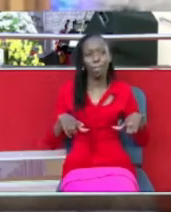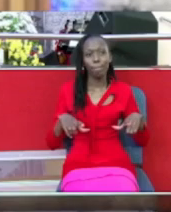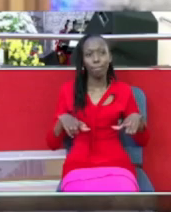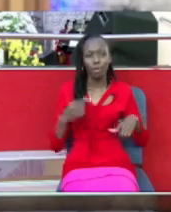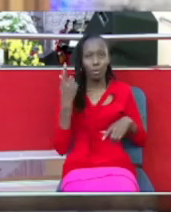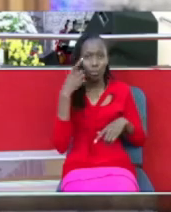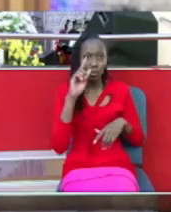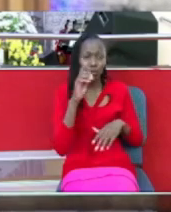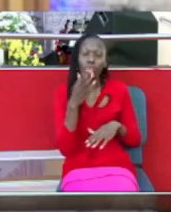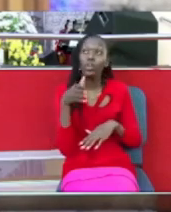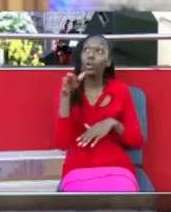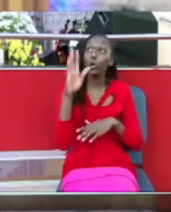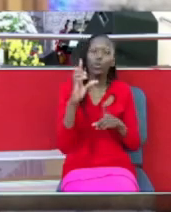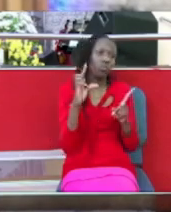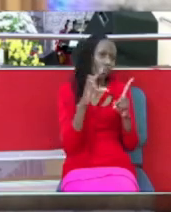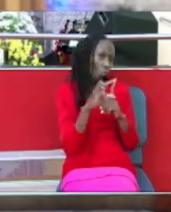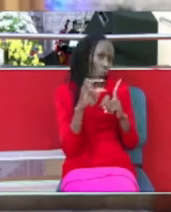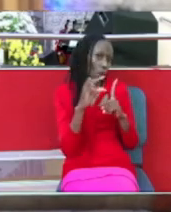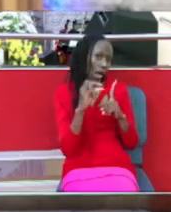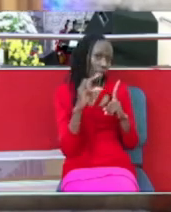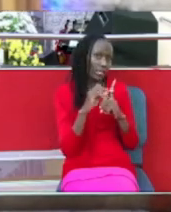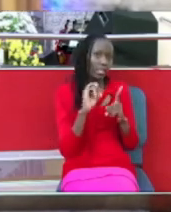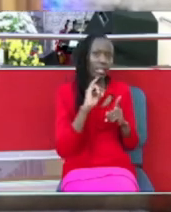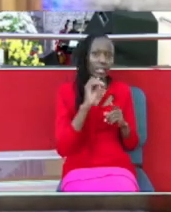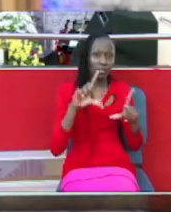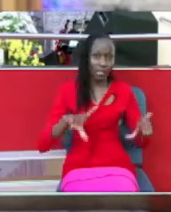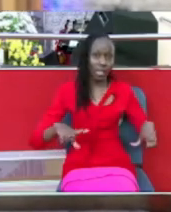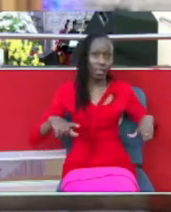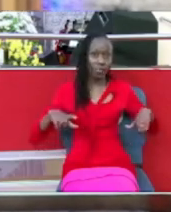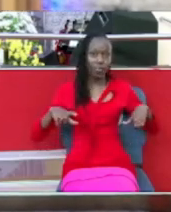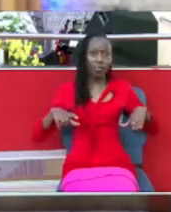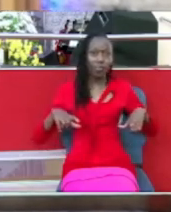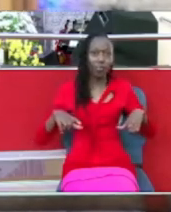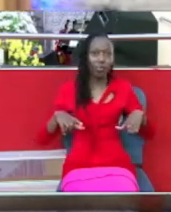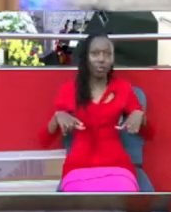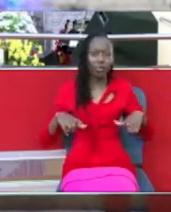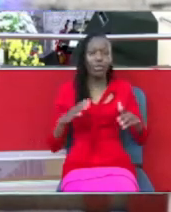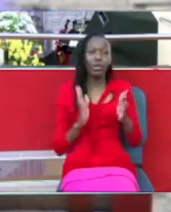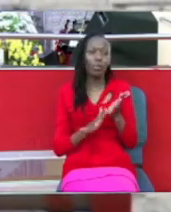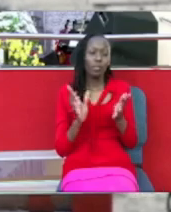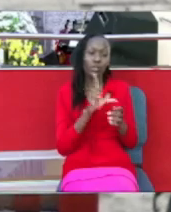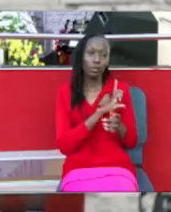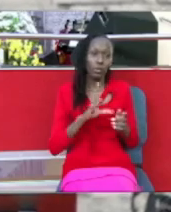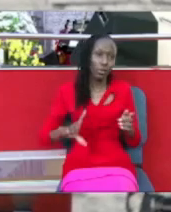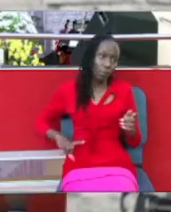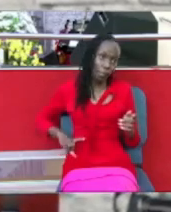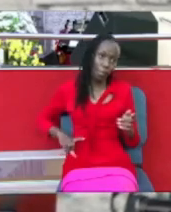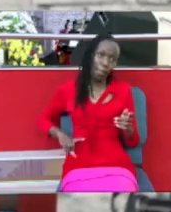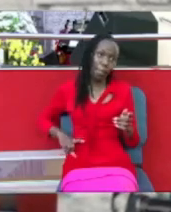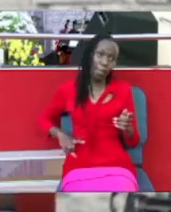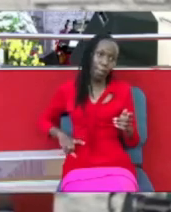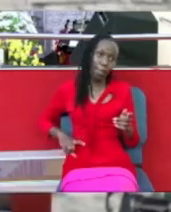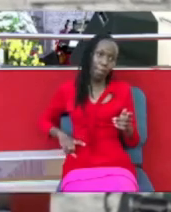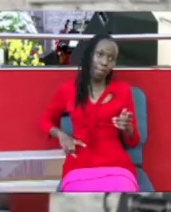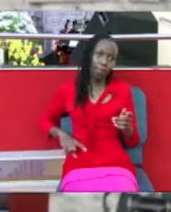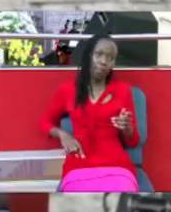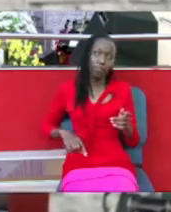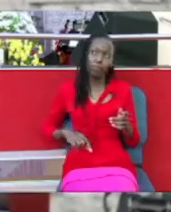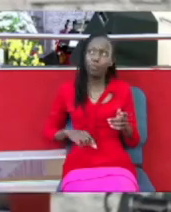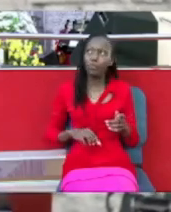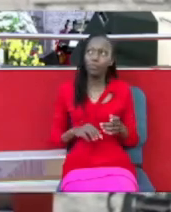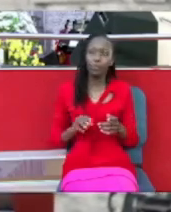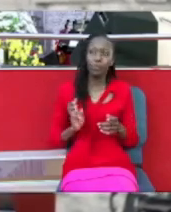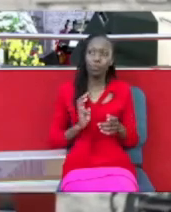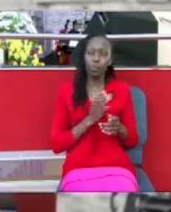Because God's word is life. Kwa sababu neno la Bwana ni uhai. Bwana asifiwe. Amen. We are going to get